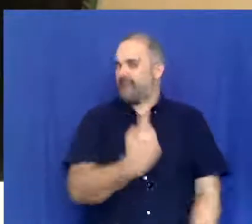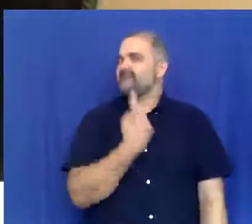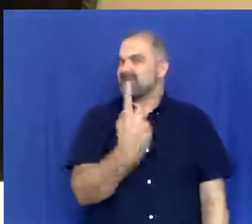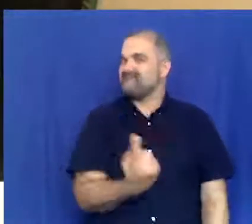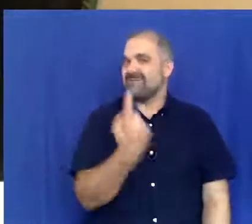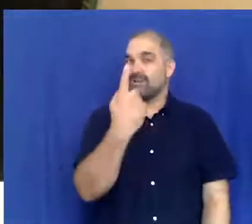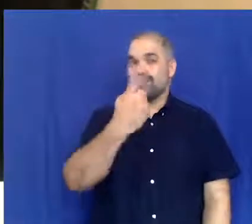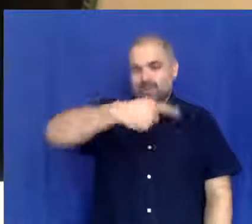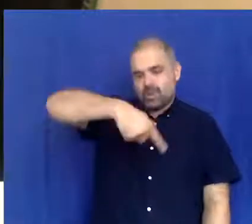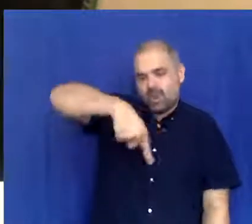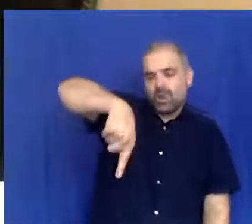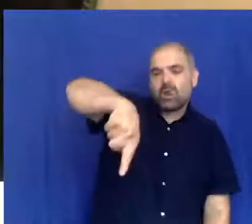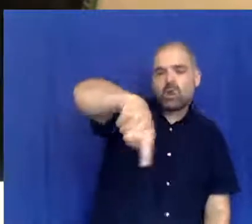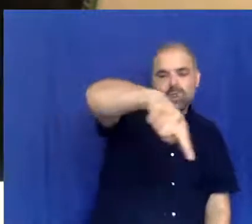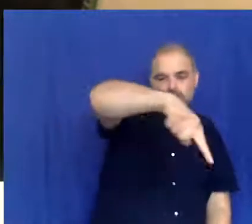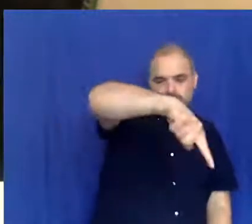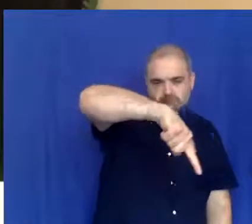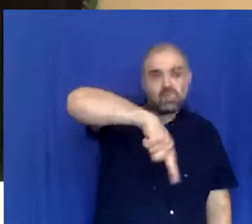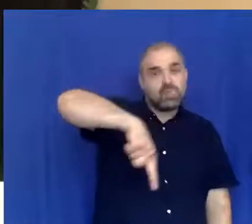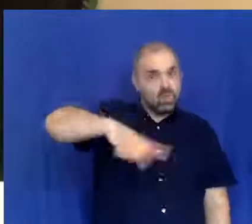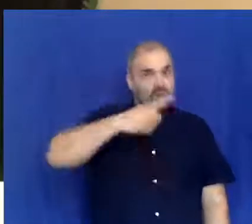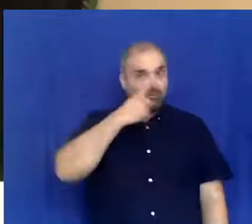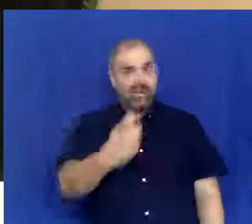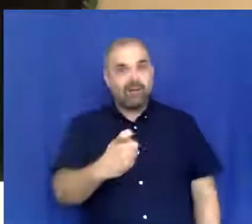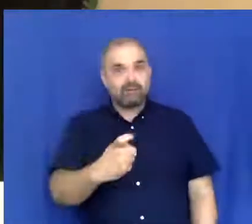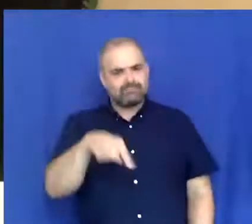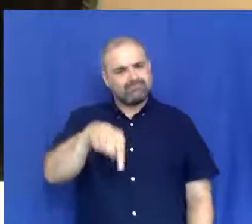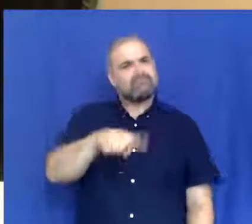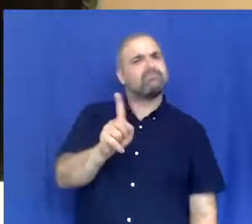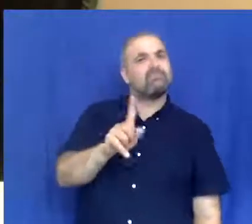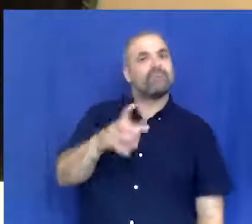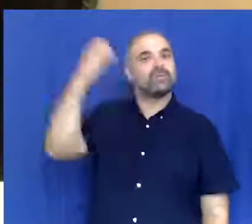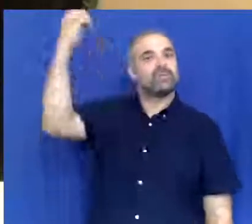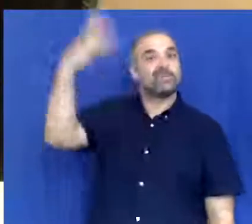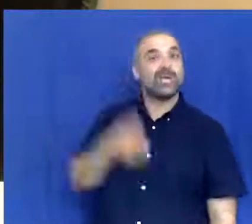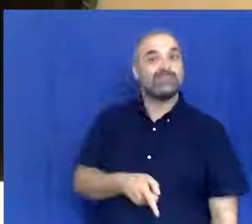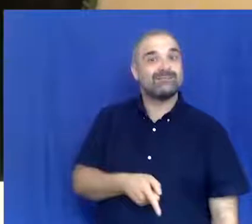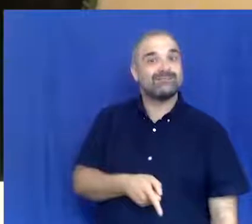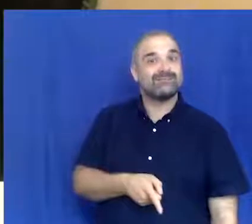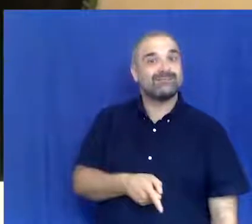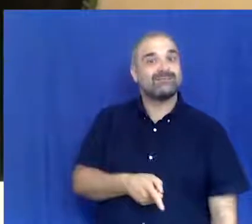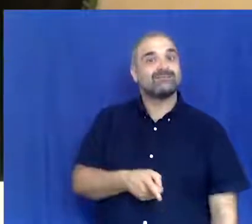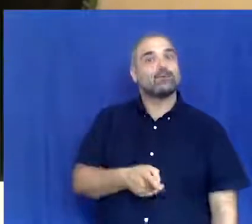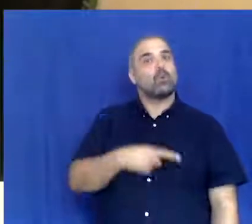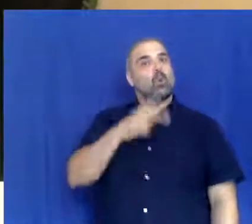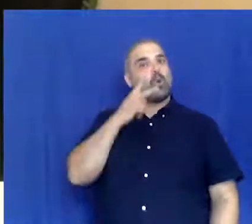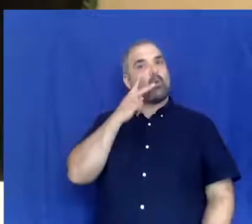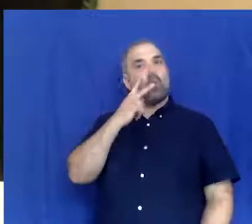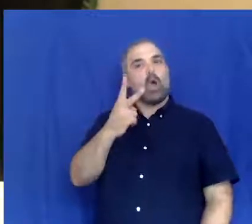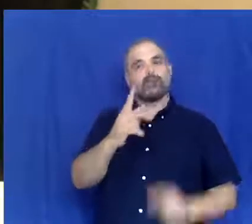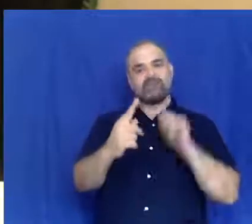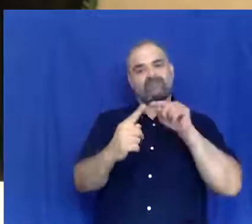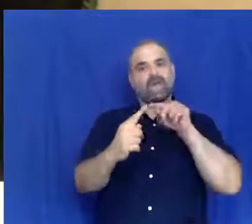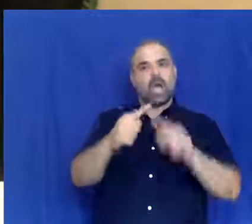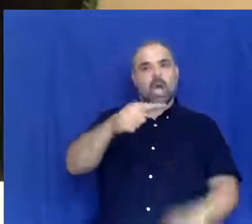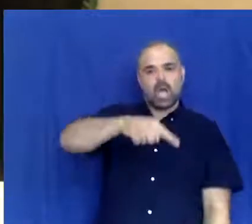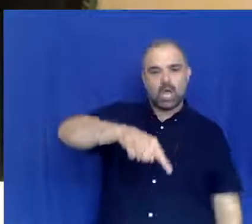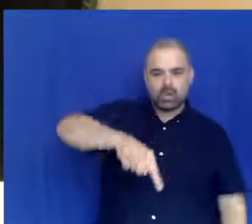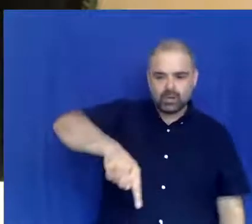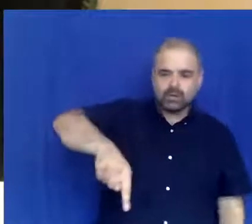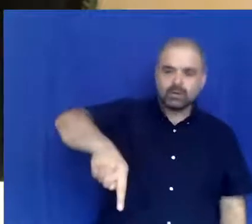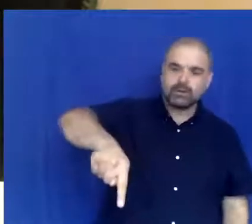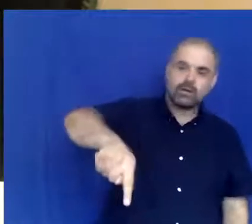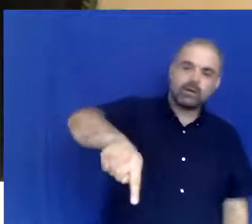your own, drawing a lovely circle to be the sun. And I'd like you to watch your